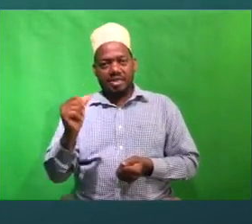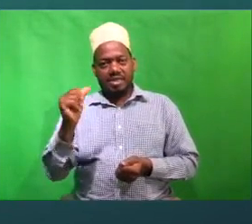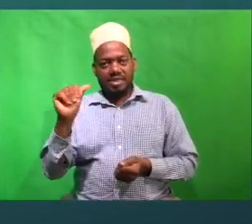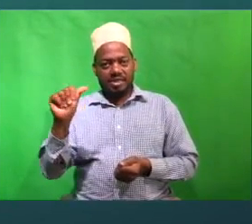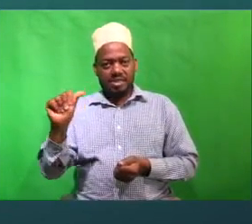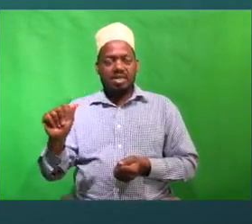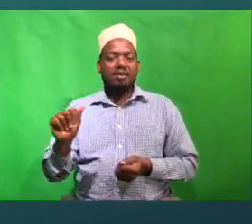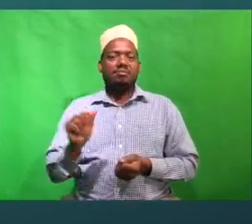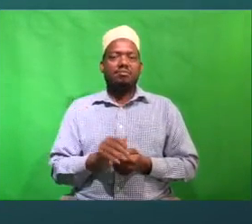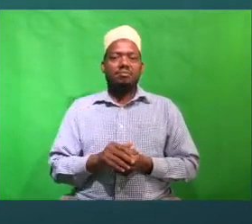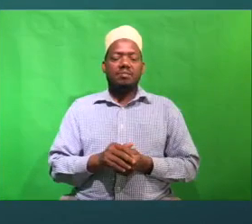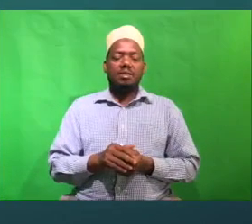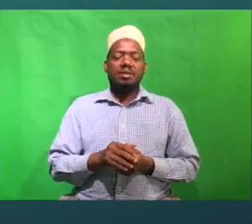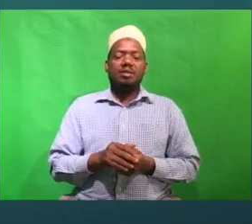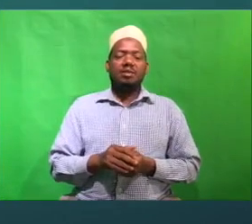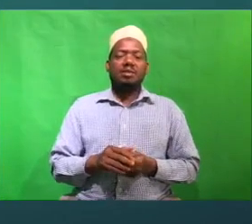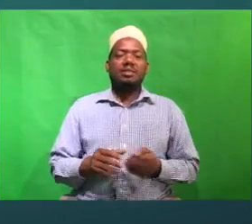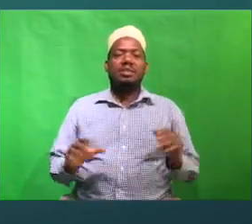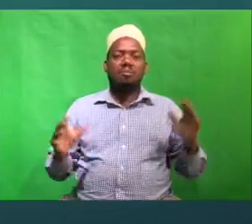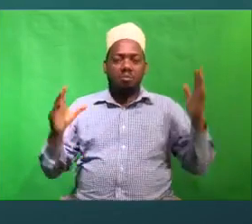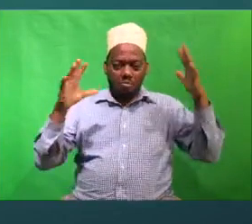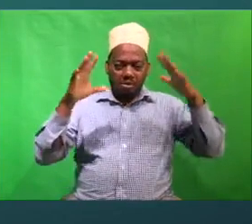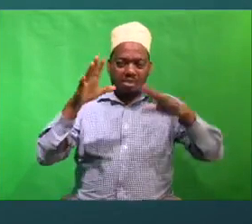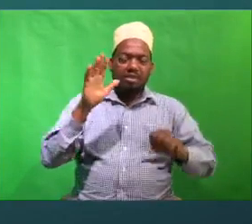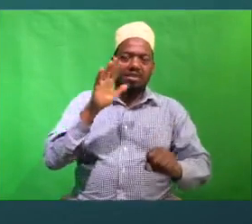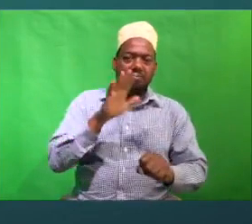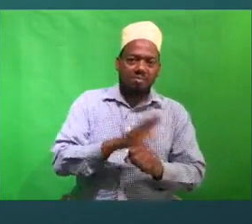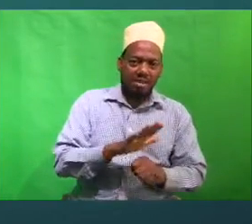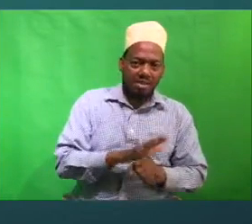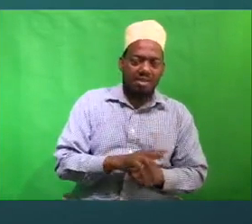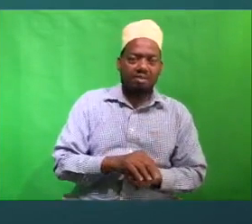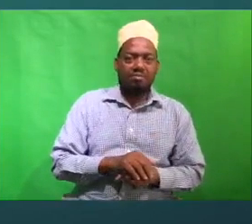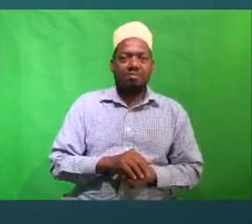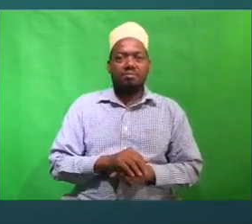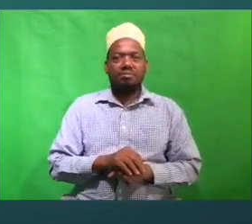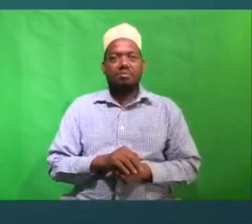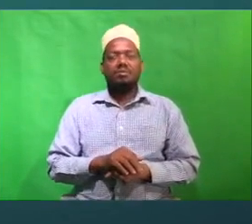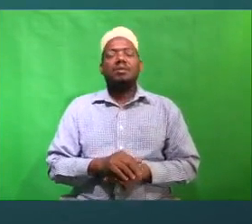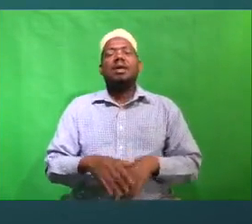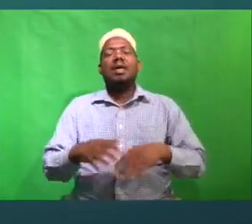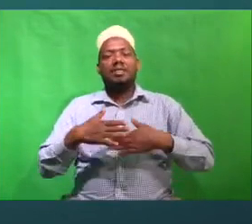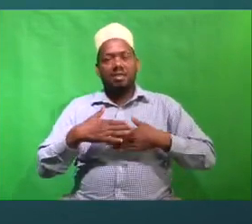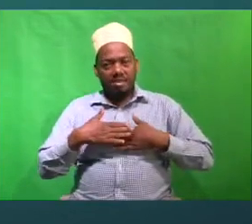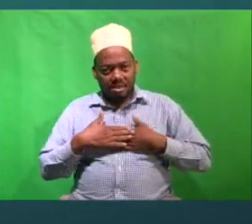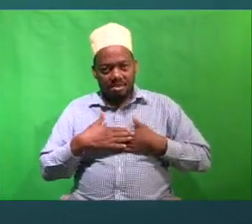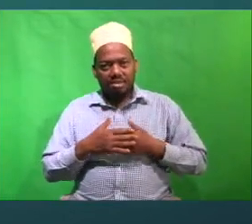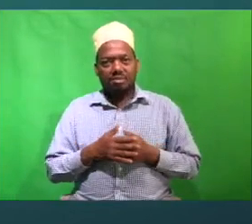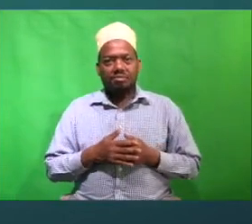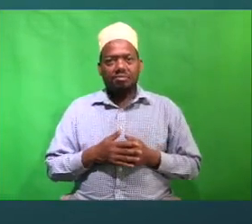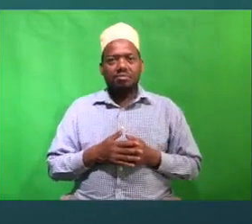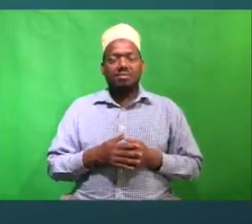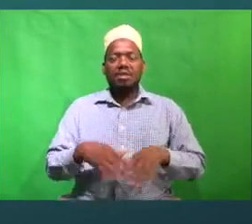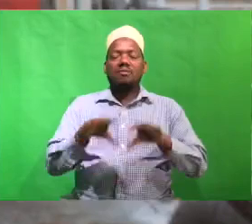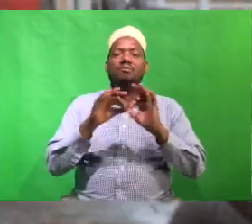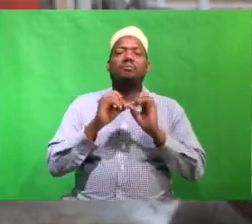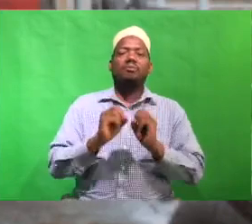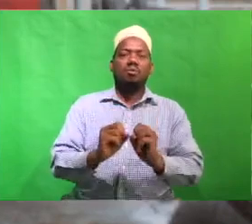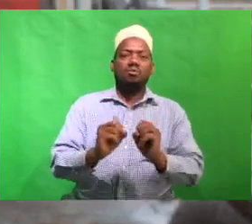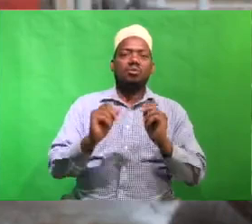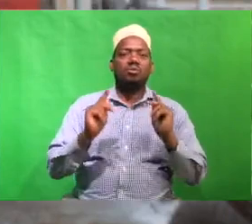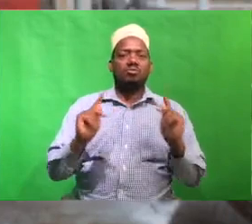The high density in town than in the villages. Thanks. Very